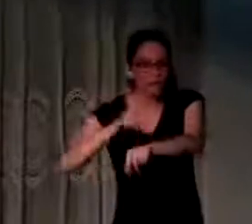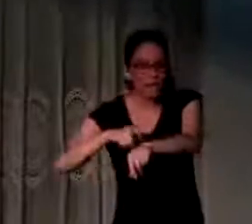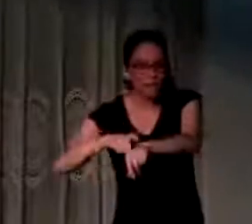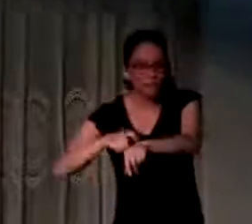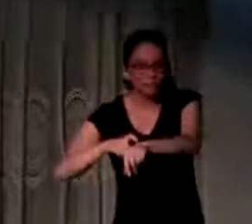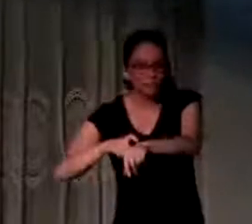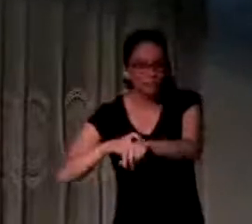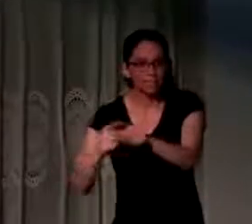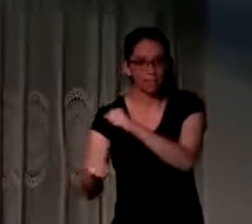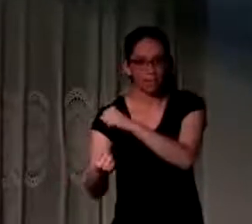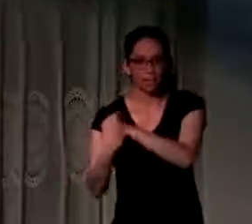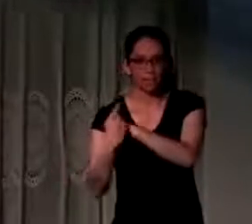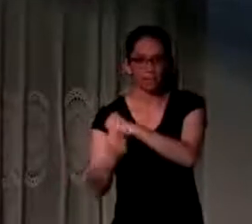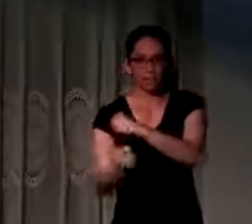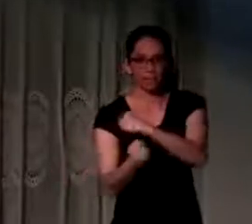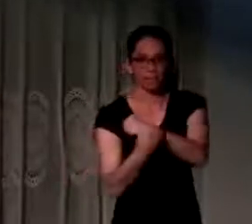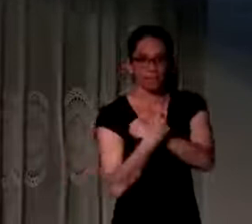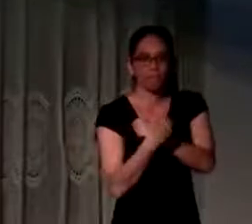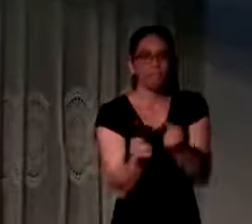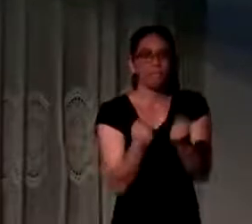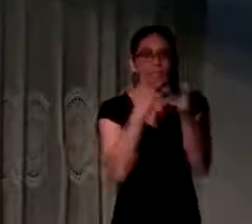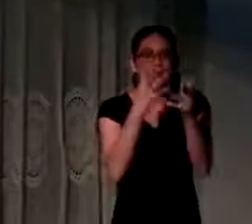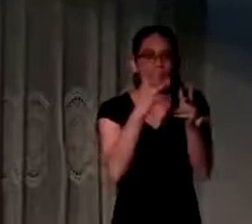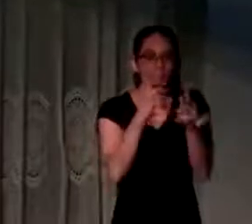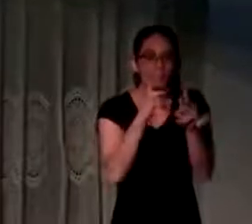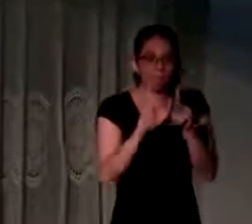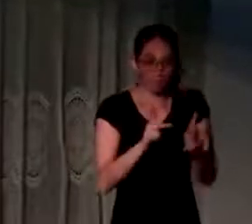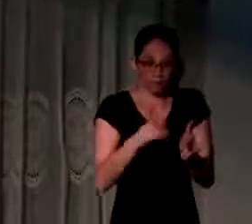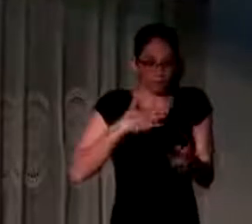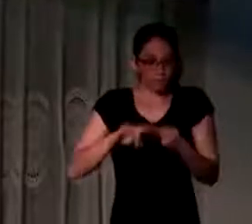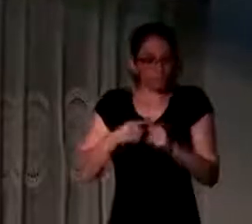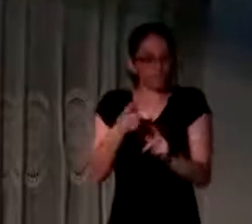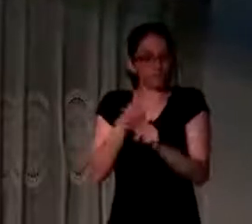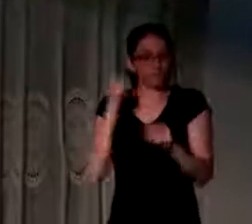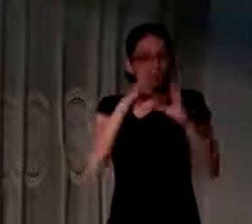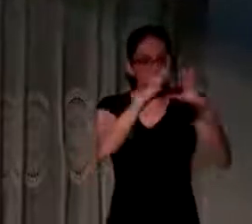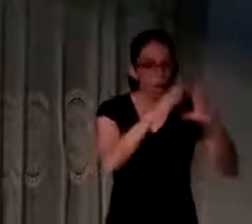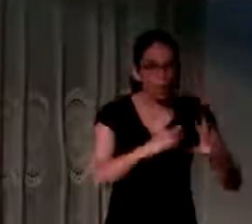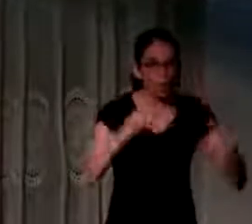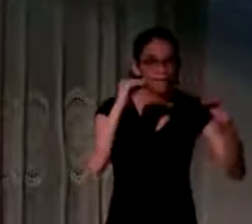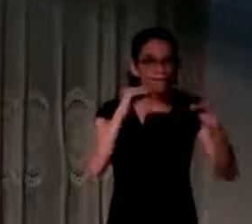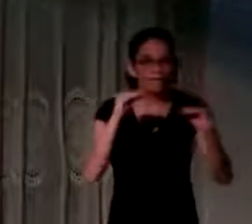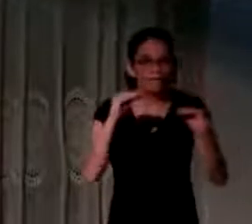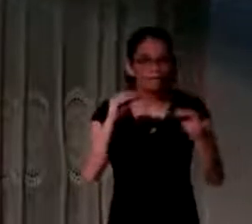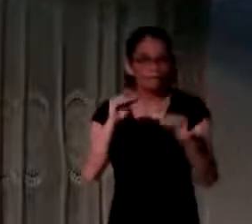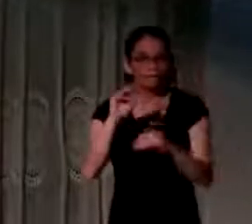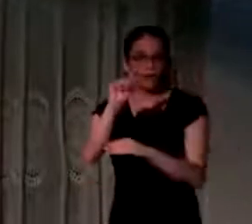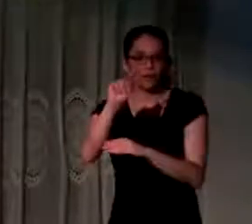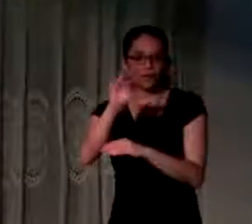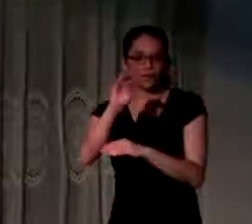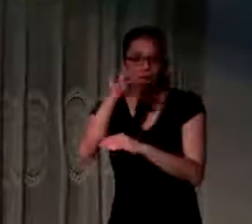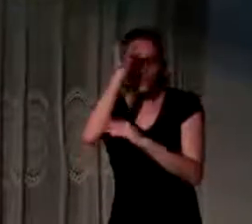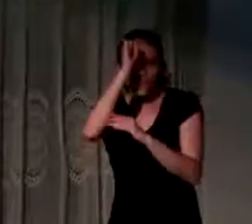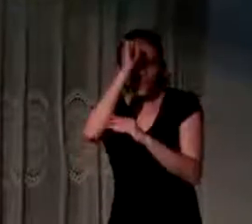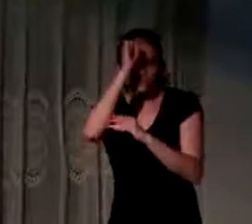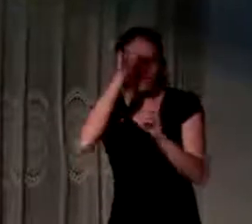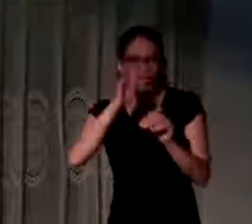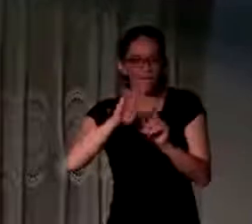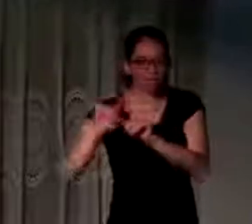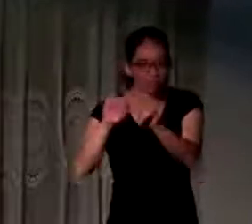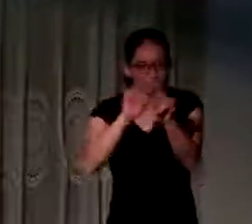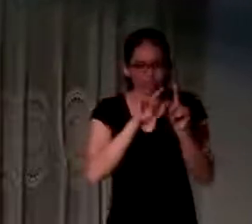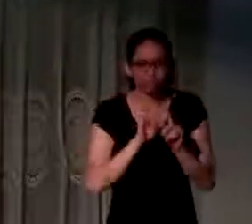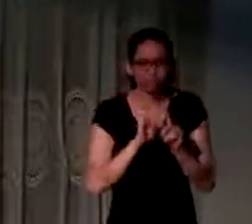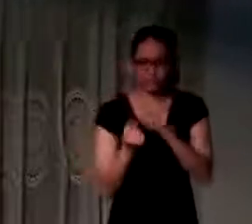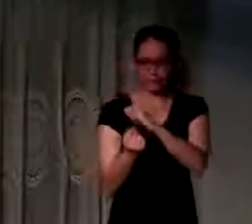me, he is risen. They sent it to me in Romanian. They sent it to me in Tamil. They sent it to me in Hindi. They sent it